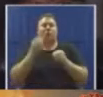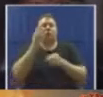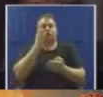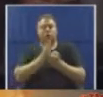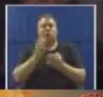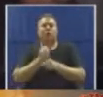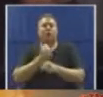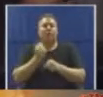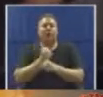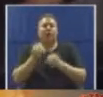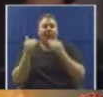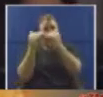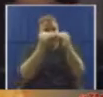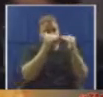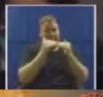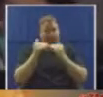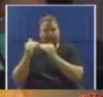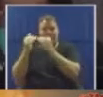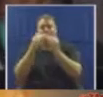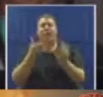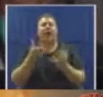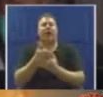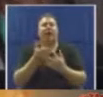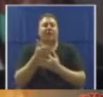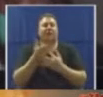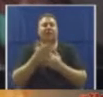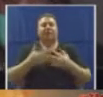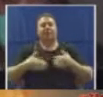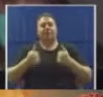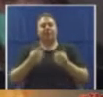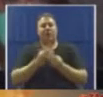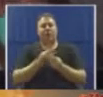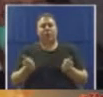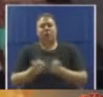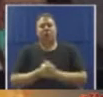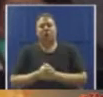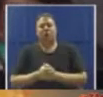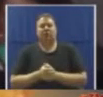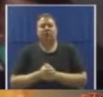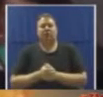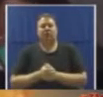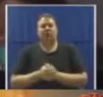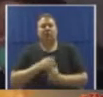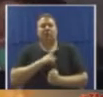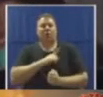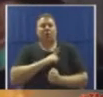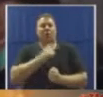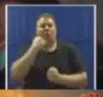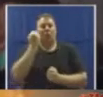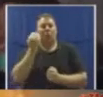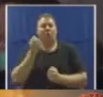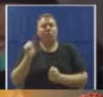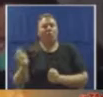various available medical solutions in order to improve the health and well-being of all our